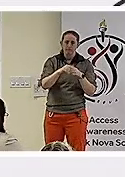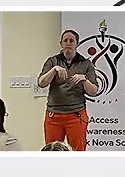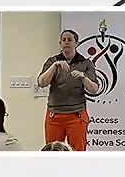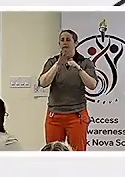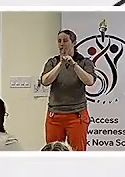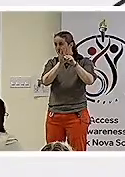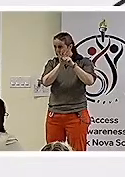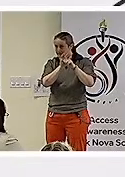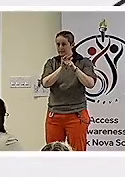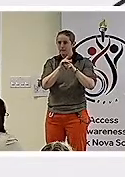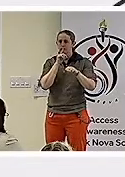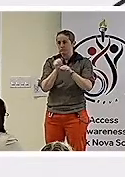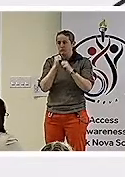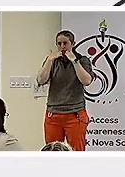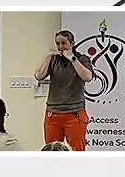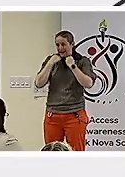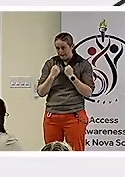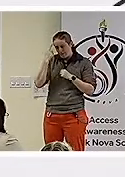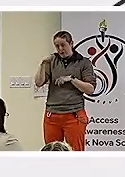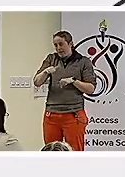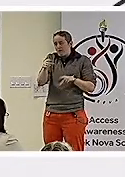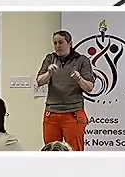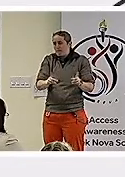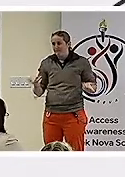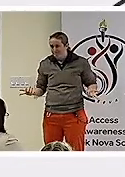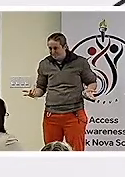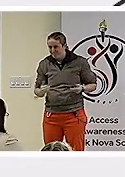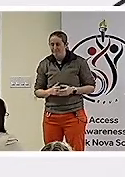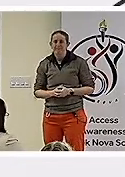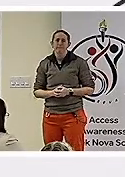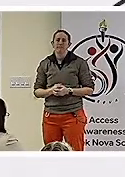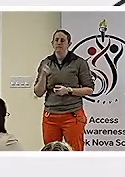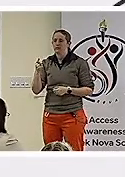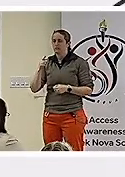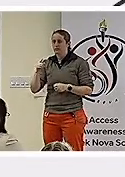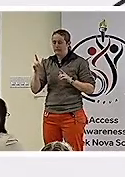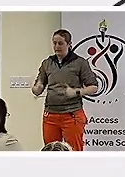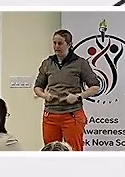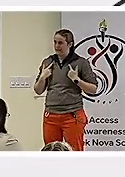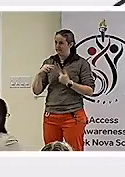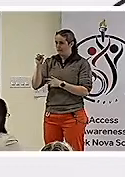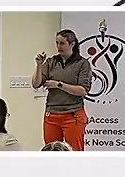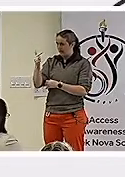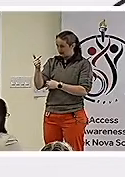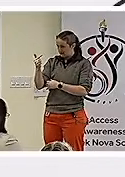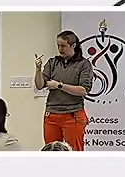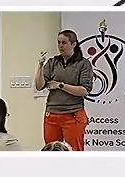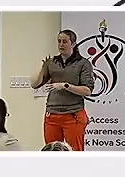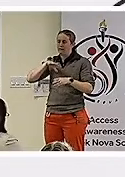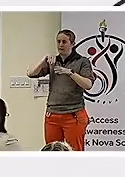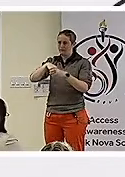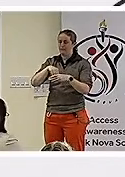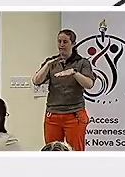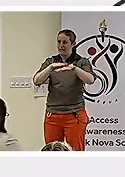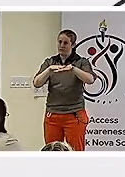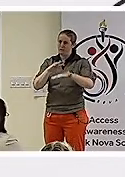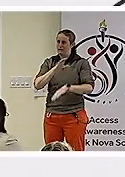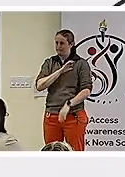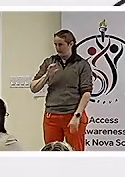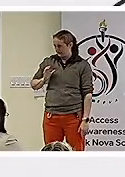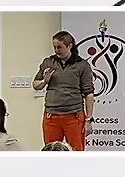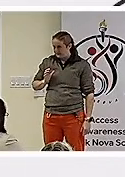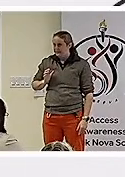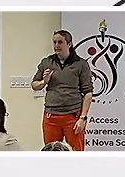of others. As a dedicated member of the Town of New Glasgow Accessibility Advisory Committee, Brittany